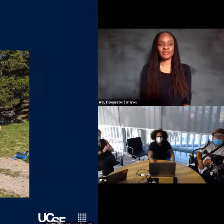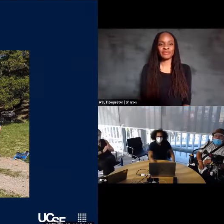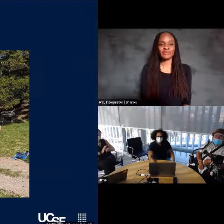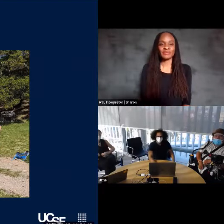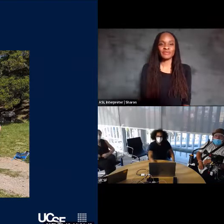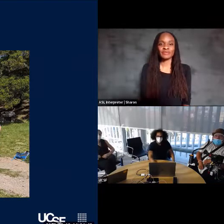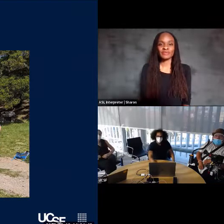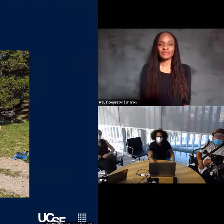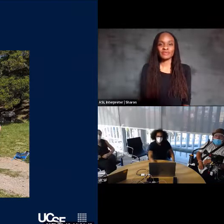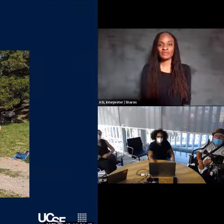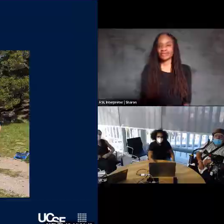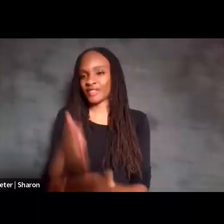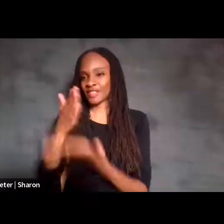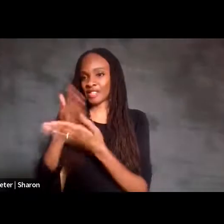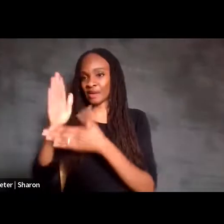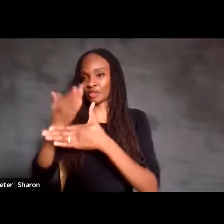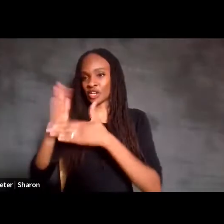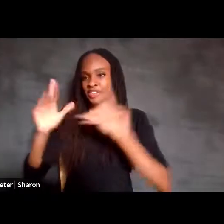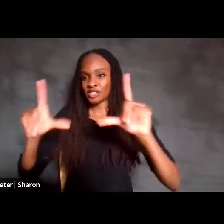I'll stop sharing on screen.